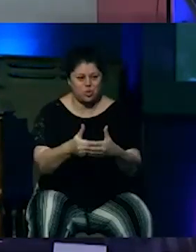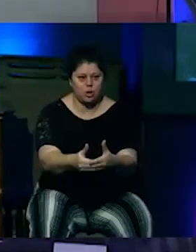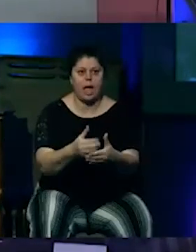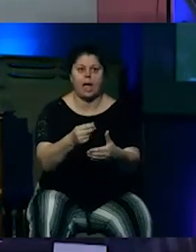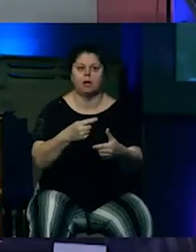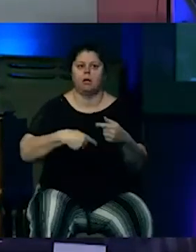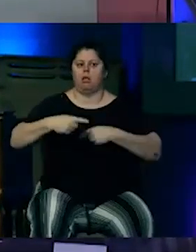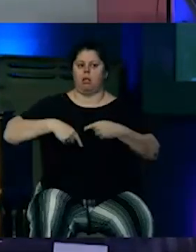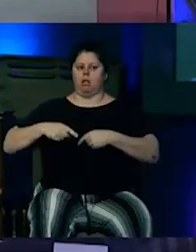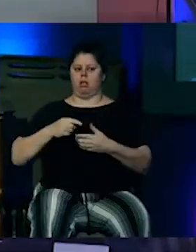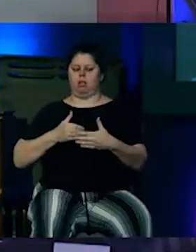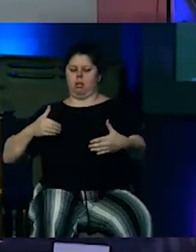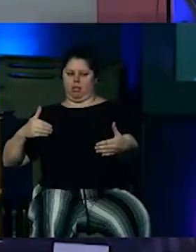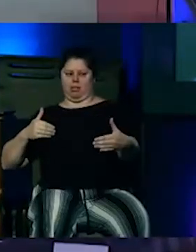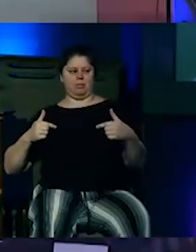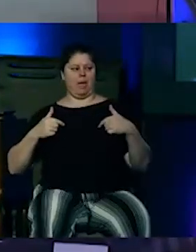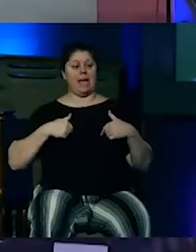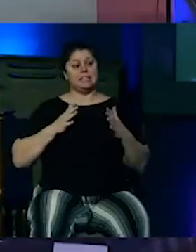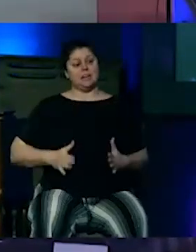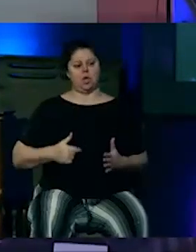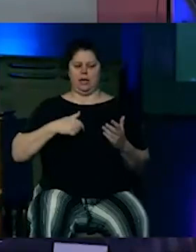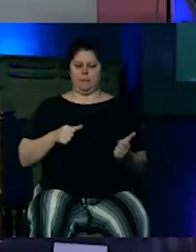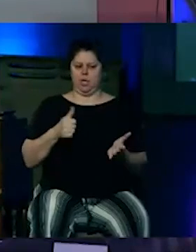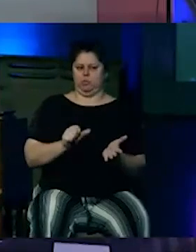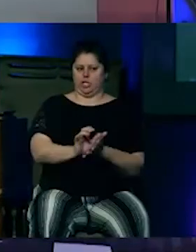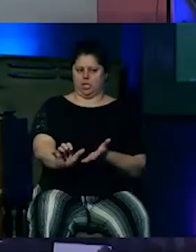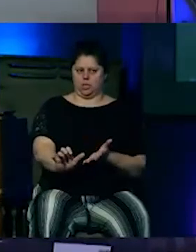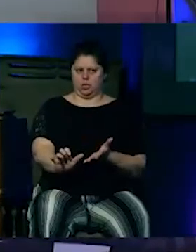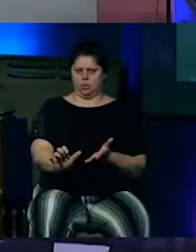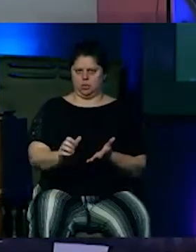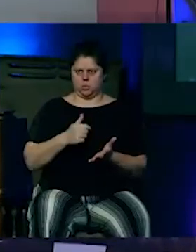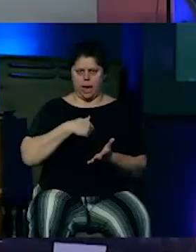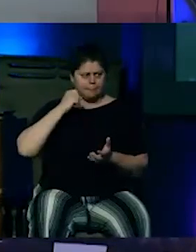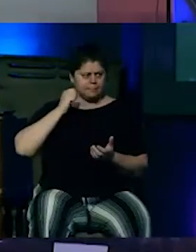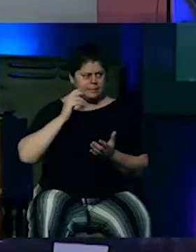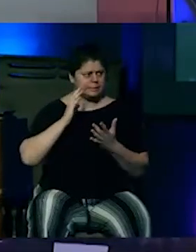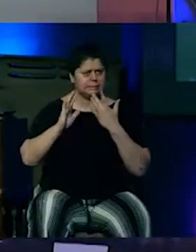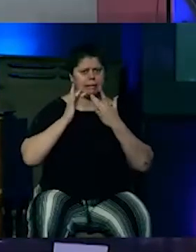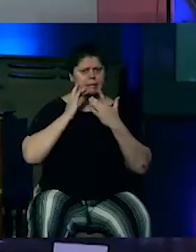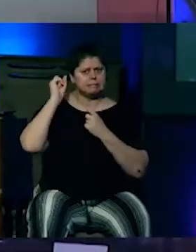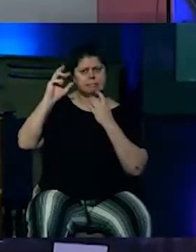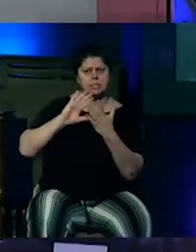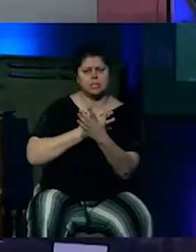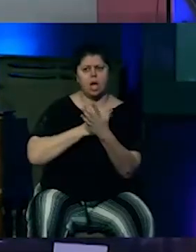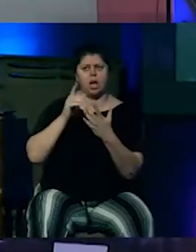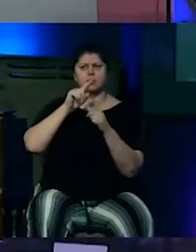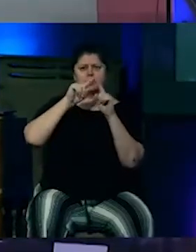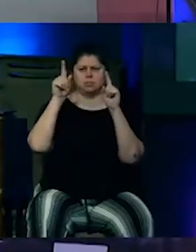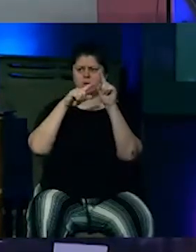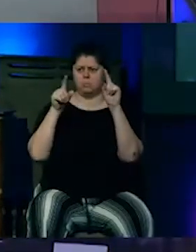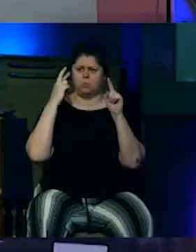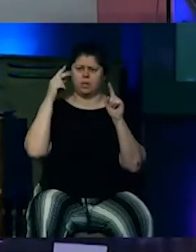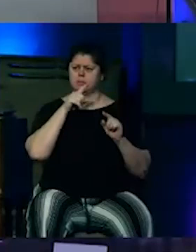As an individual, you can be rejected, and then suddenly you're singing those songs, and it just reminds you of all the ways that they don't want